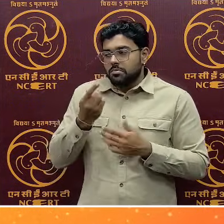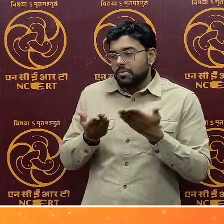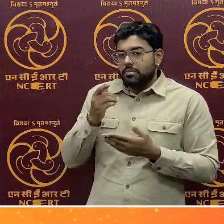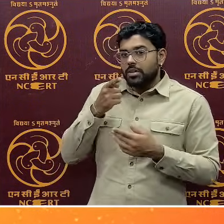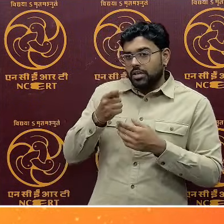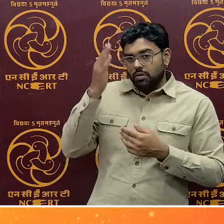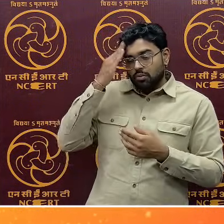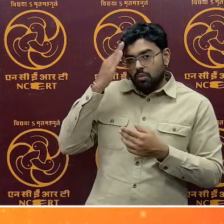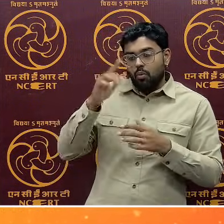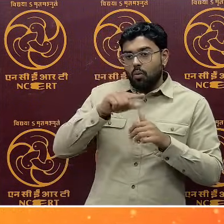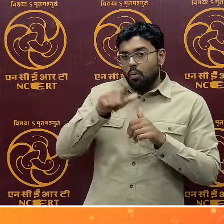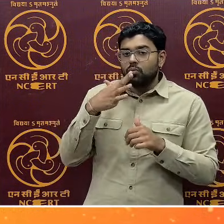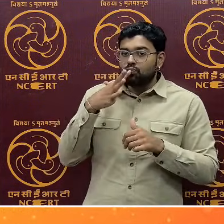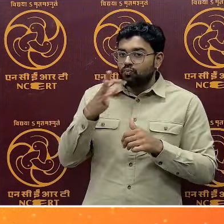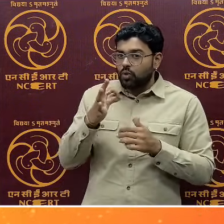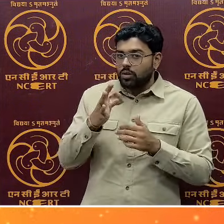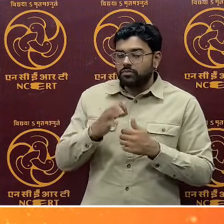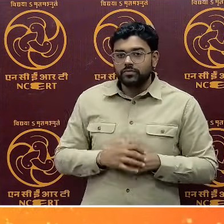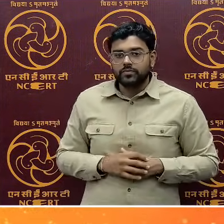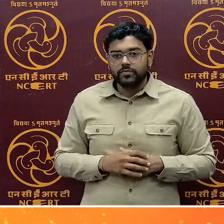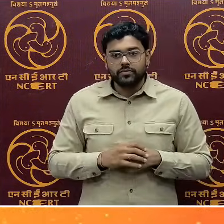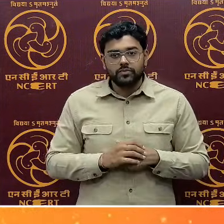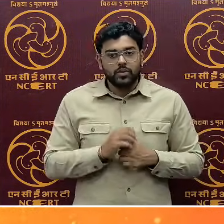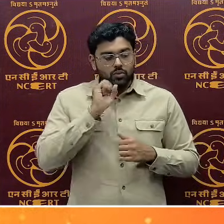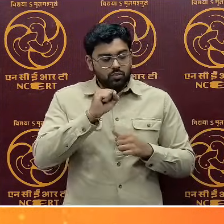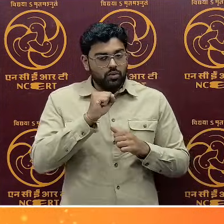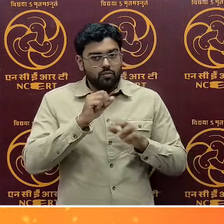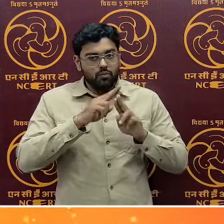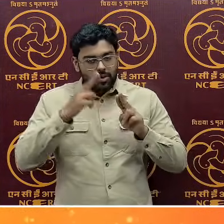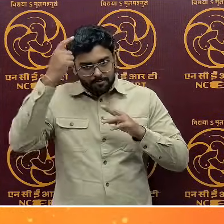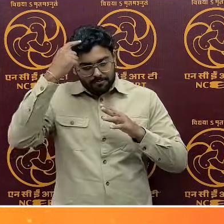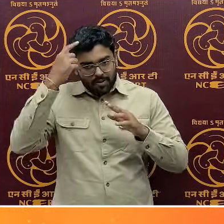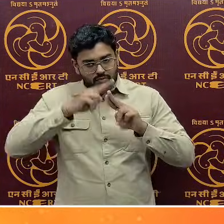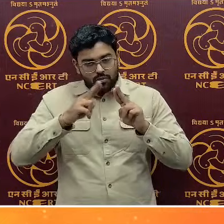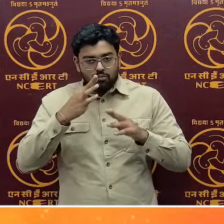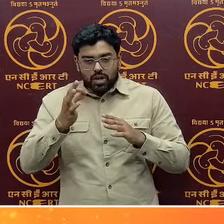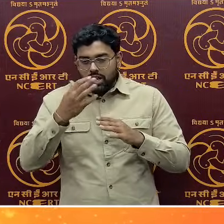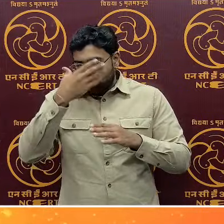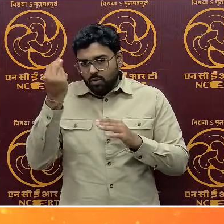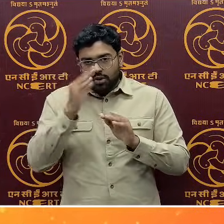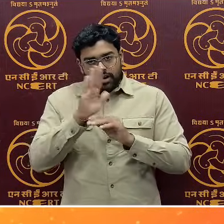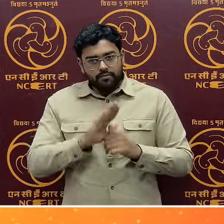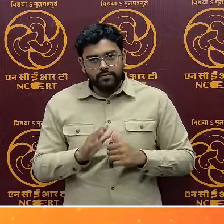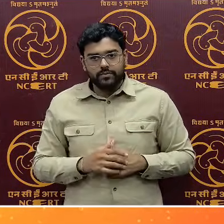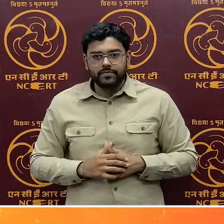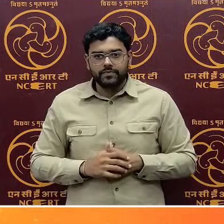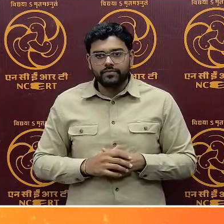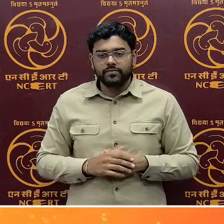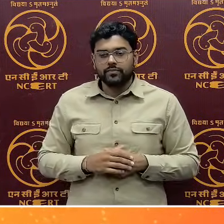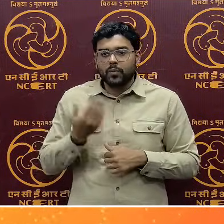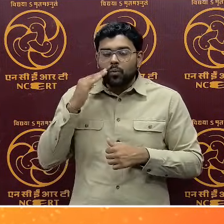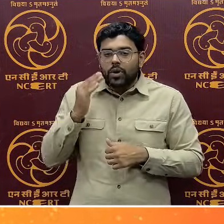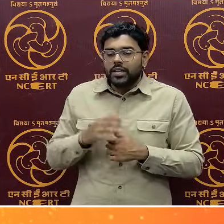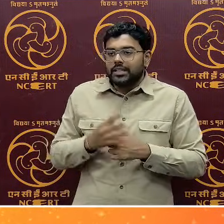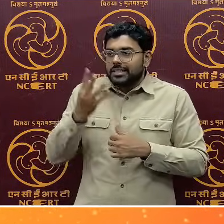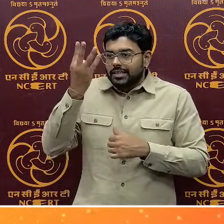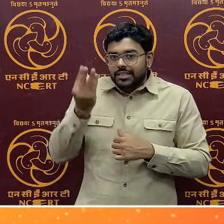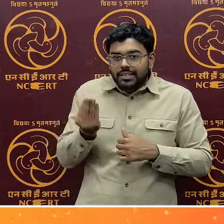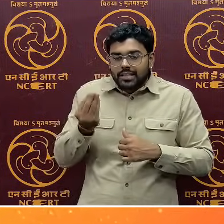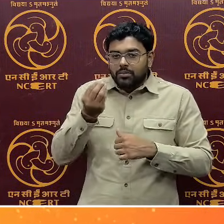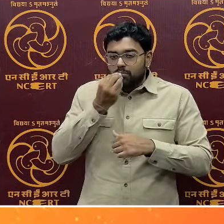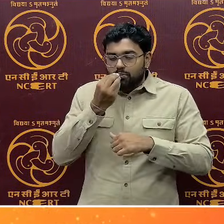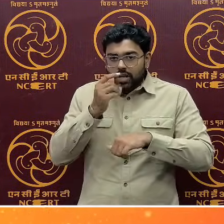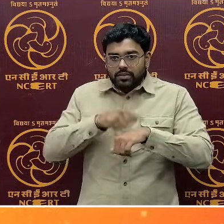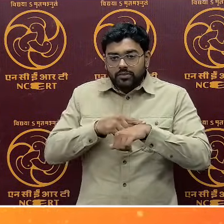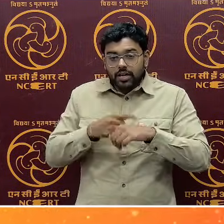the facts. So, his head was full of facts and he never forgot one. At the dinner table on Tuesday night,